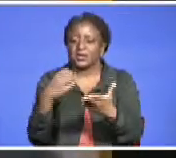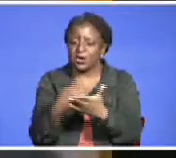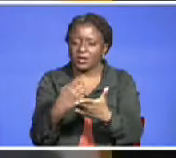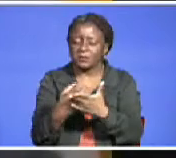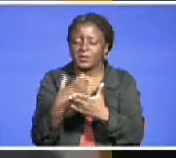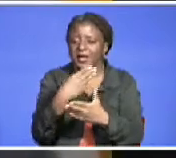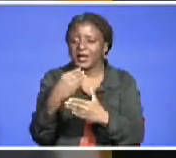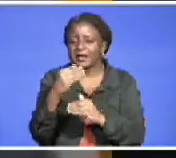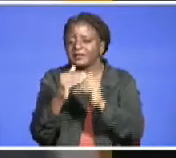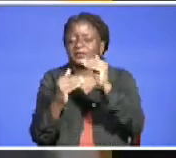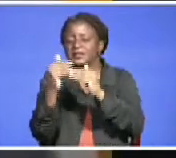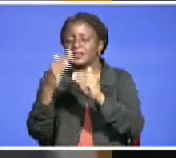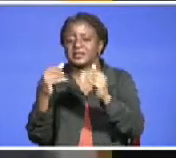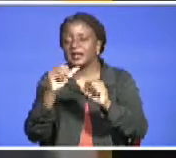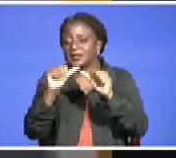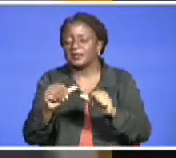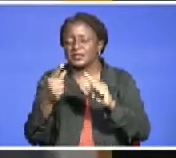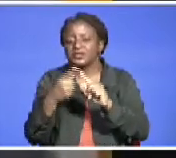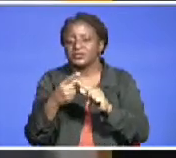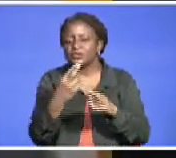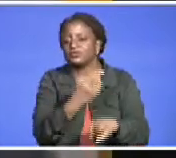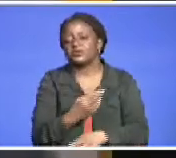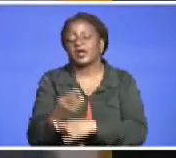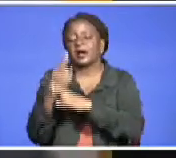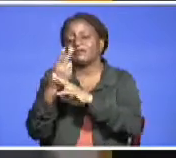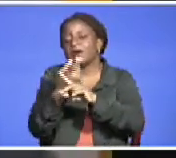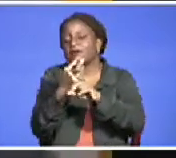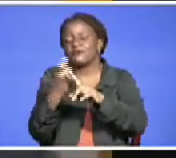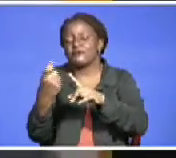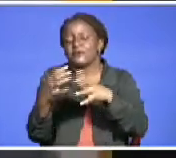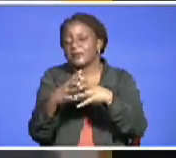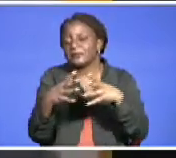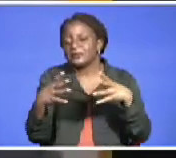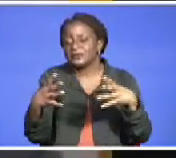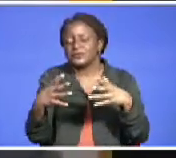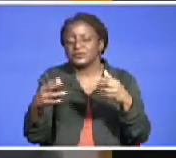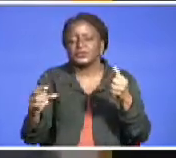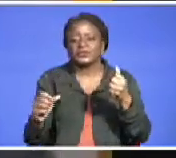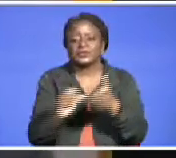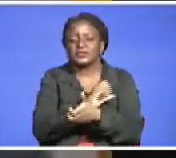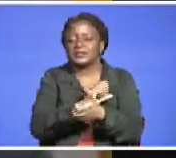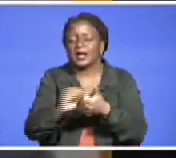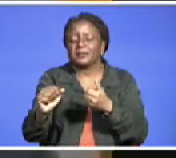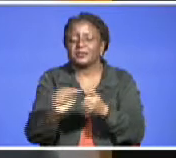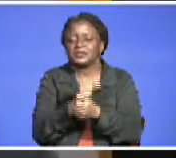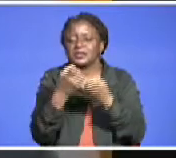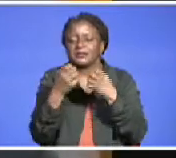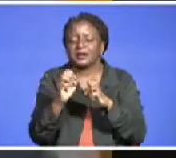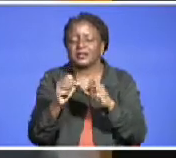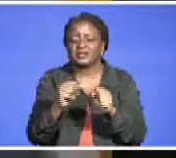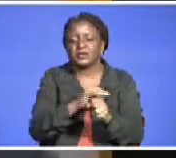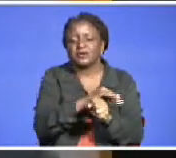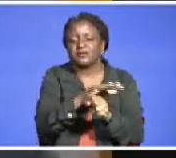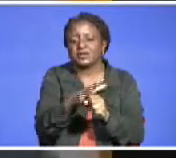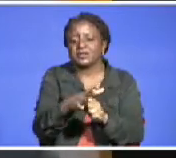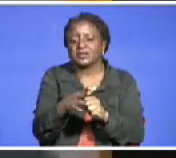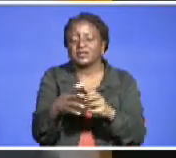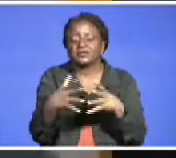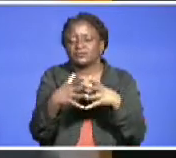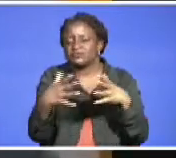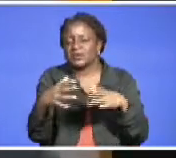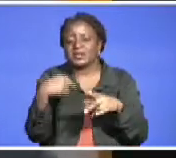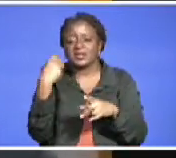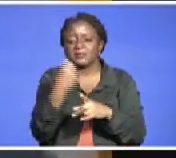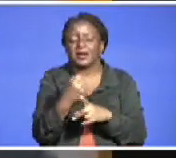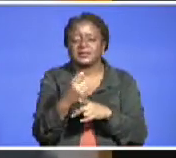ability to recover from catastrophic events. COVID-19 has greatly impacted each of us. No